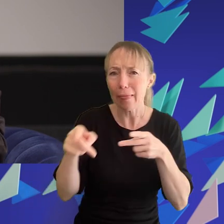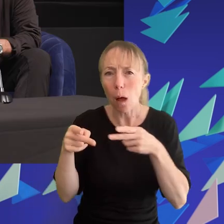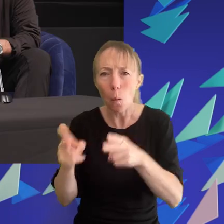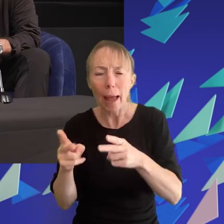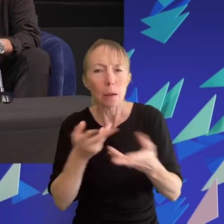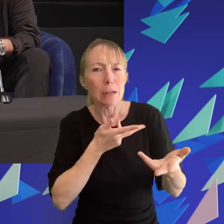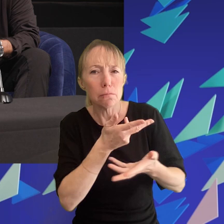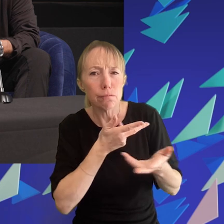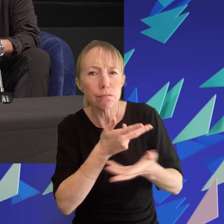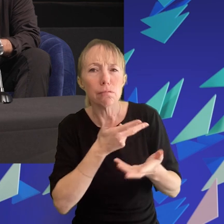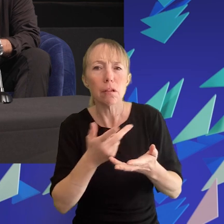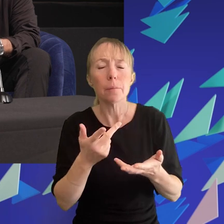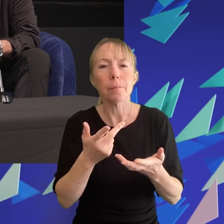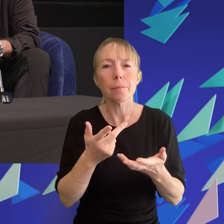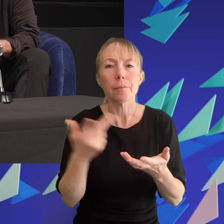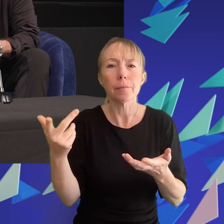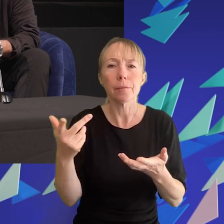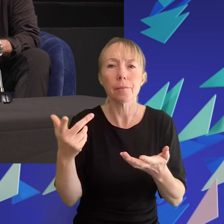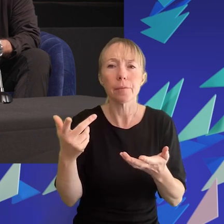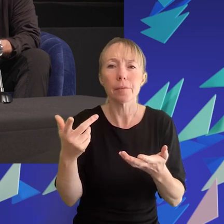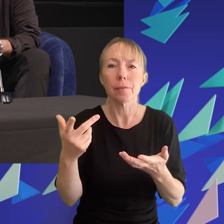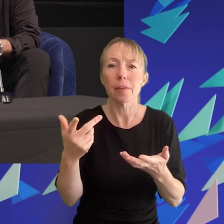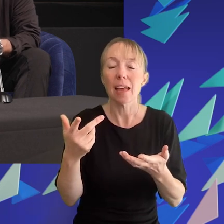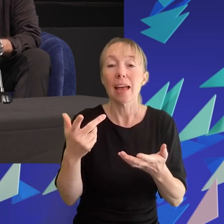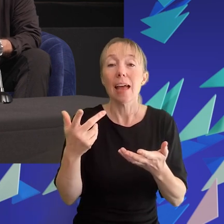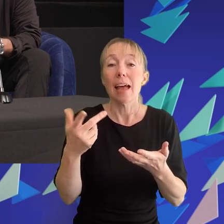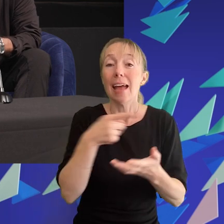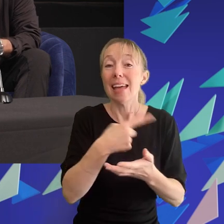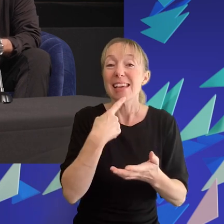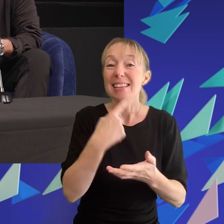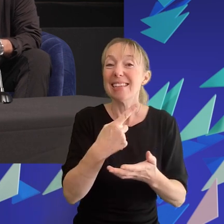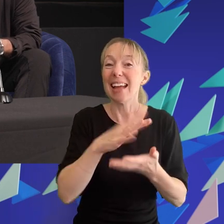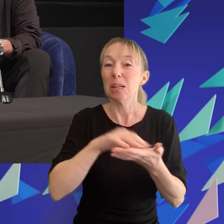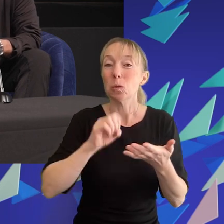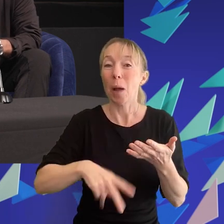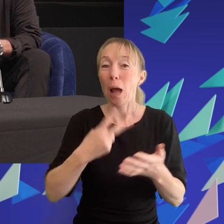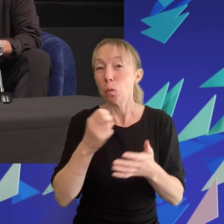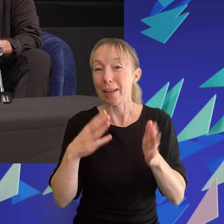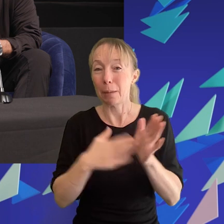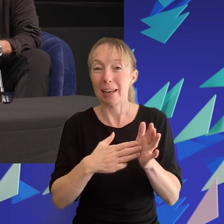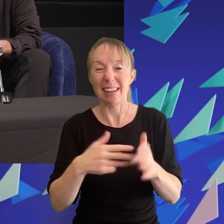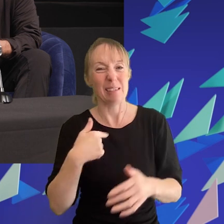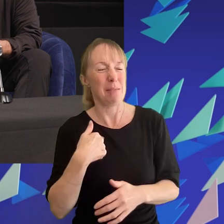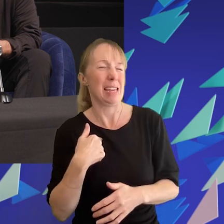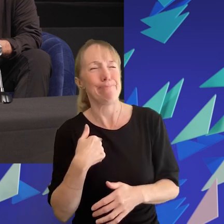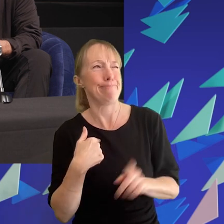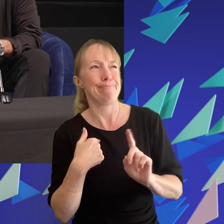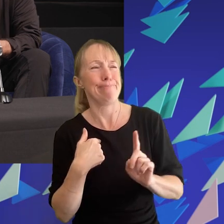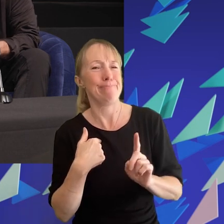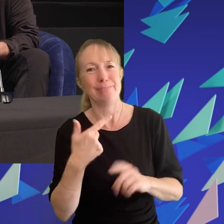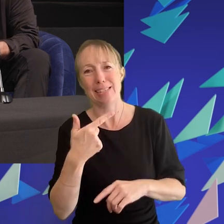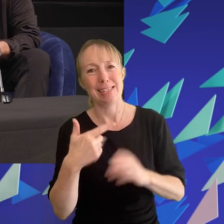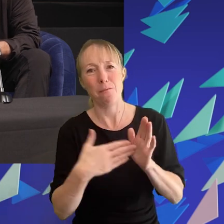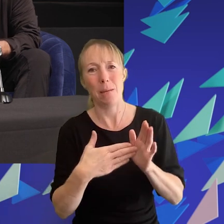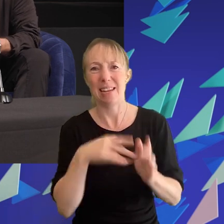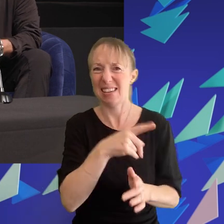So anyway, the meet said that helped me took out 20 minutes. The reality is that I said that it was 7 minutes. He get